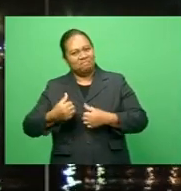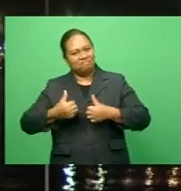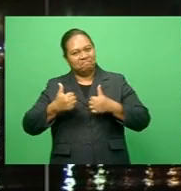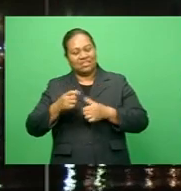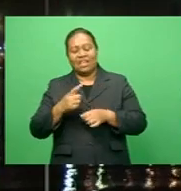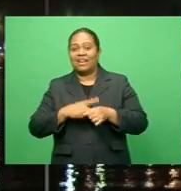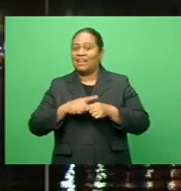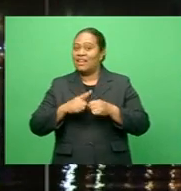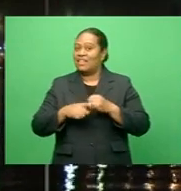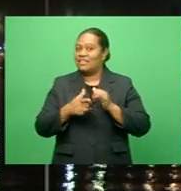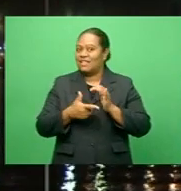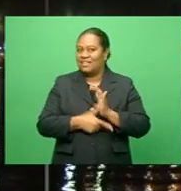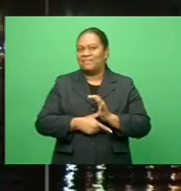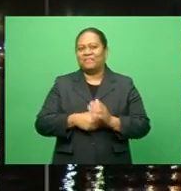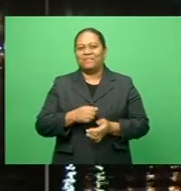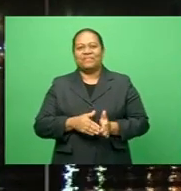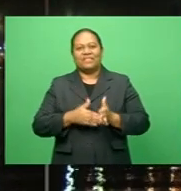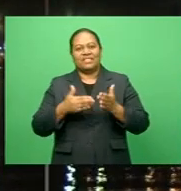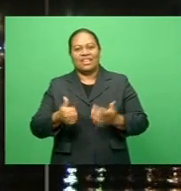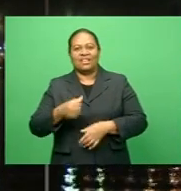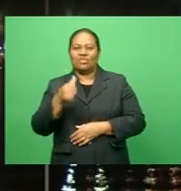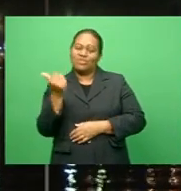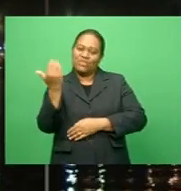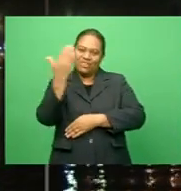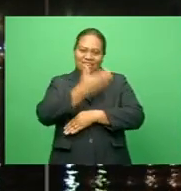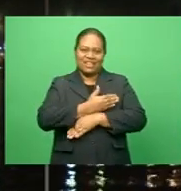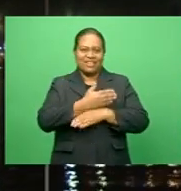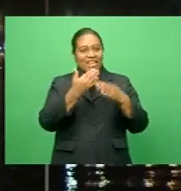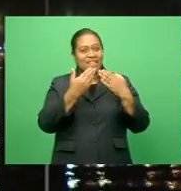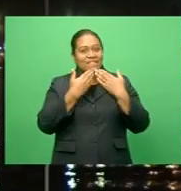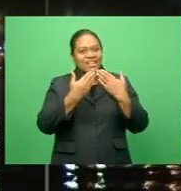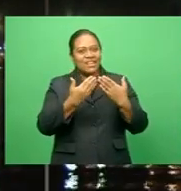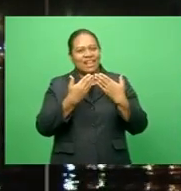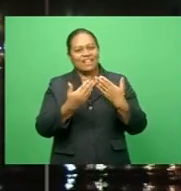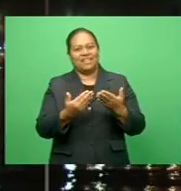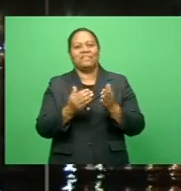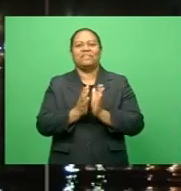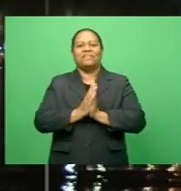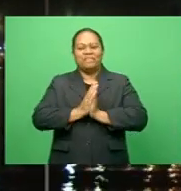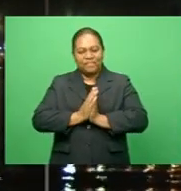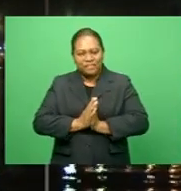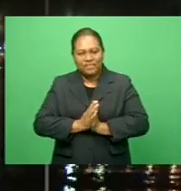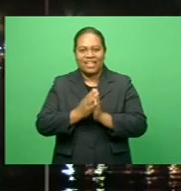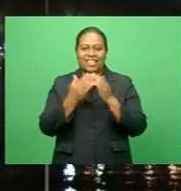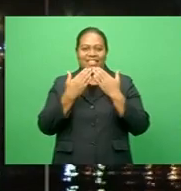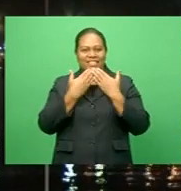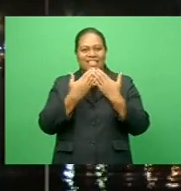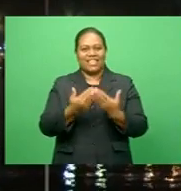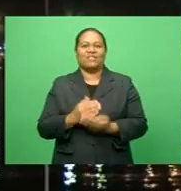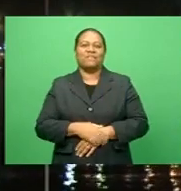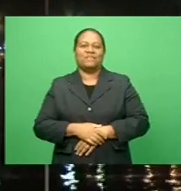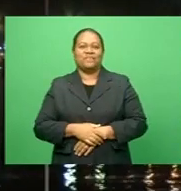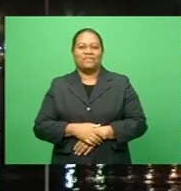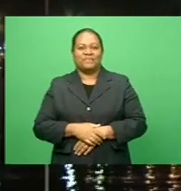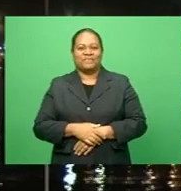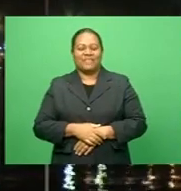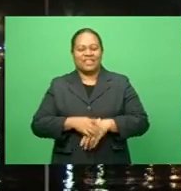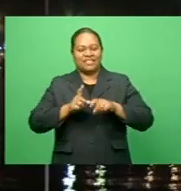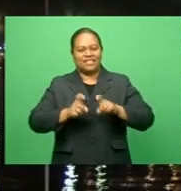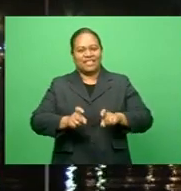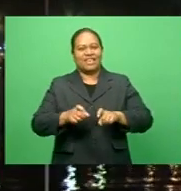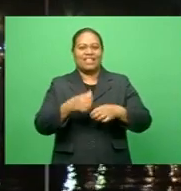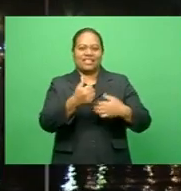for the last time, I bid you all good night. Vinaka vakalevu, dhanyavad faeksia. Thank you. Stay